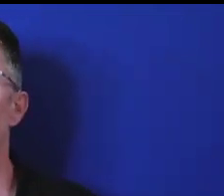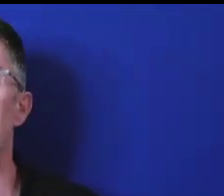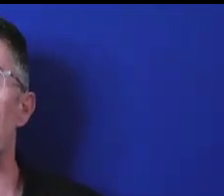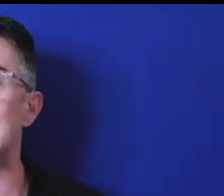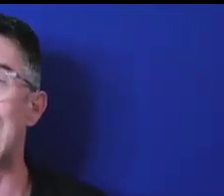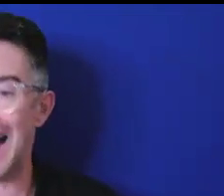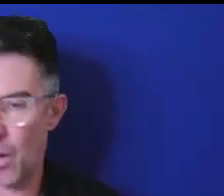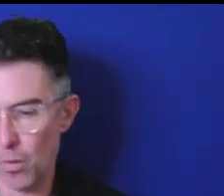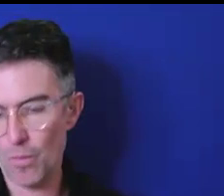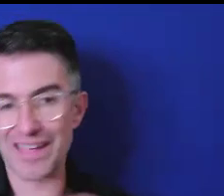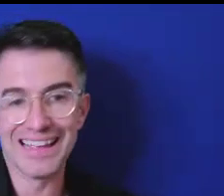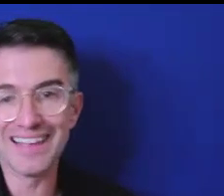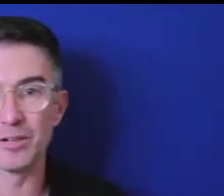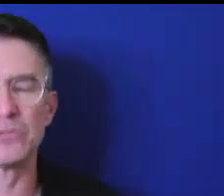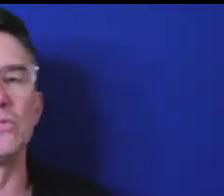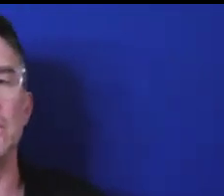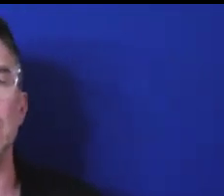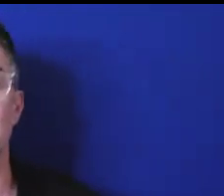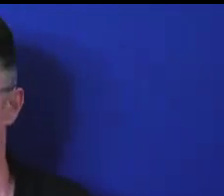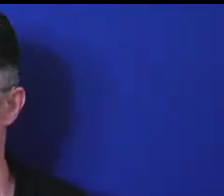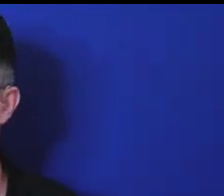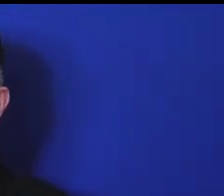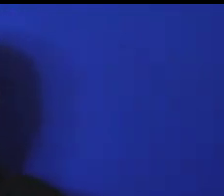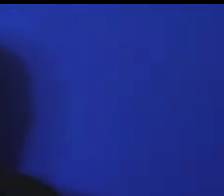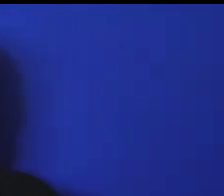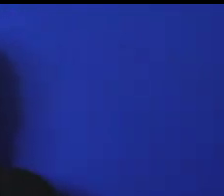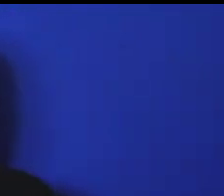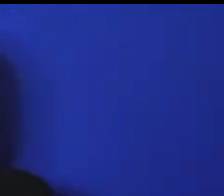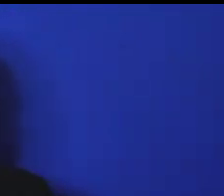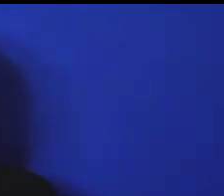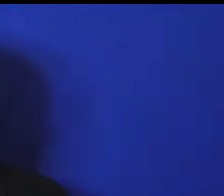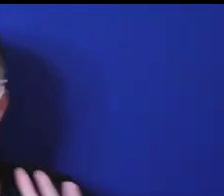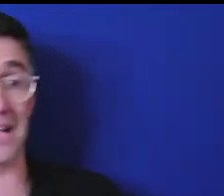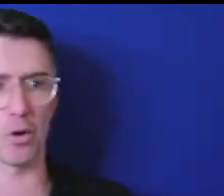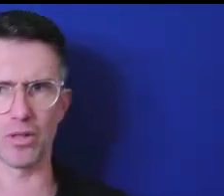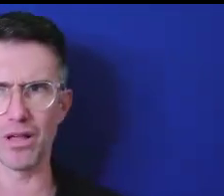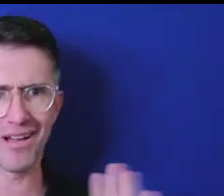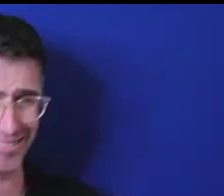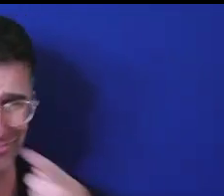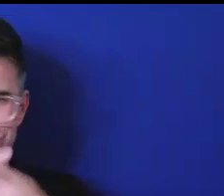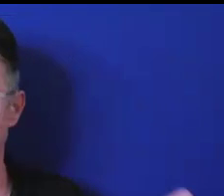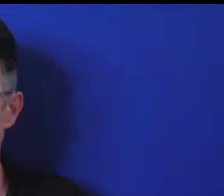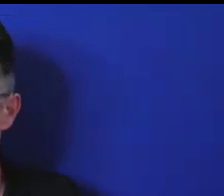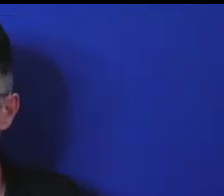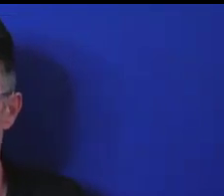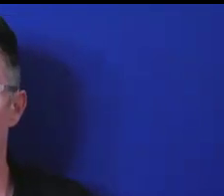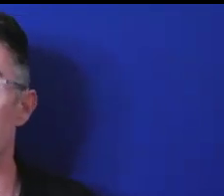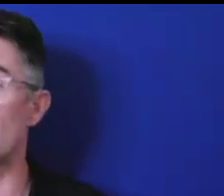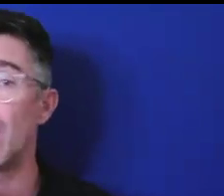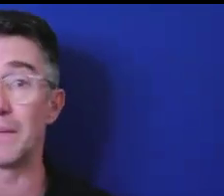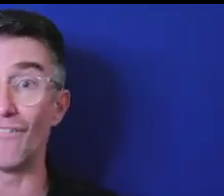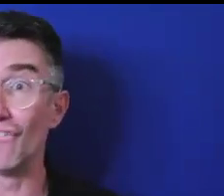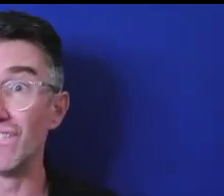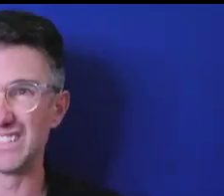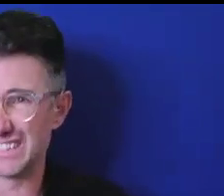also is Cambodia is building a system for the first time, while Cambodia is reforming an existing system, which had issues, for instance,